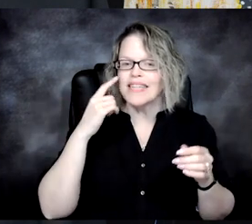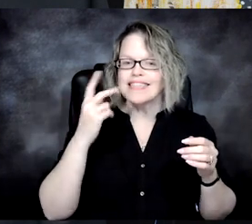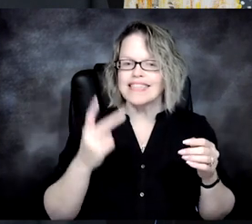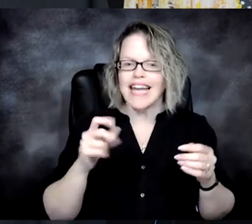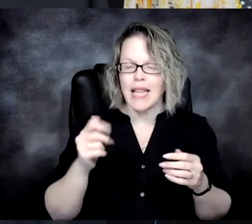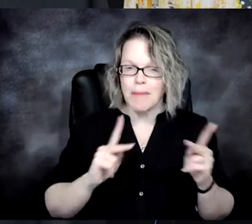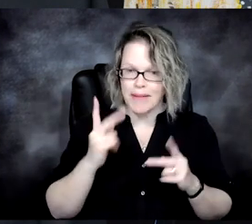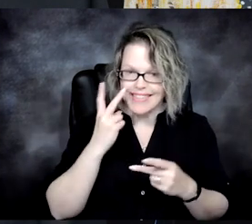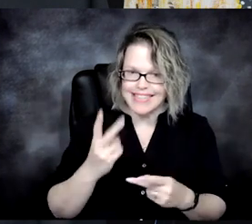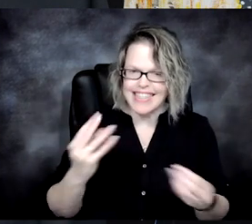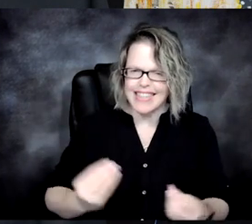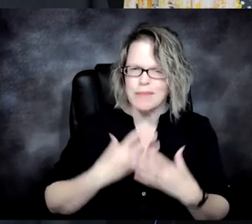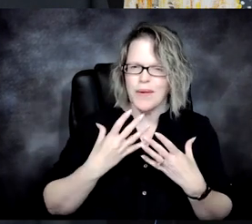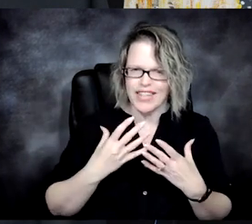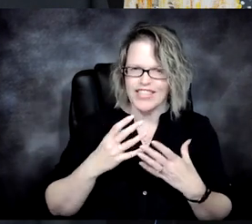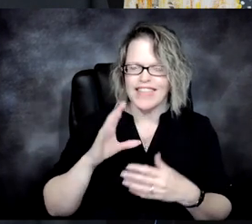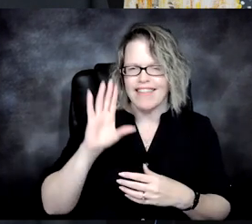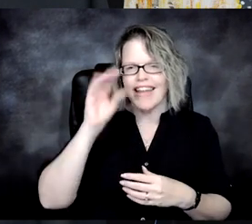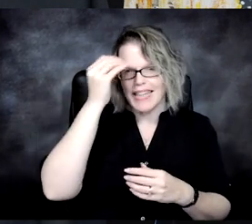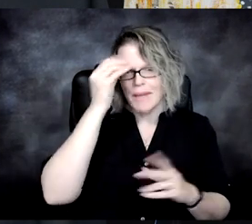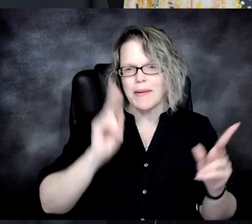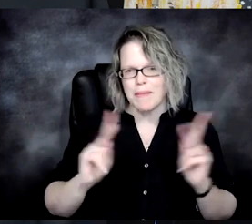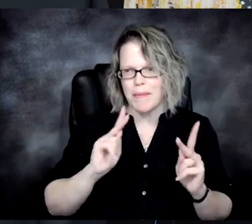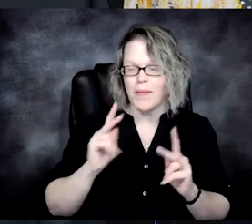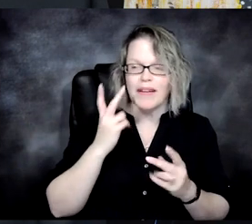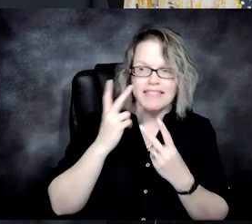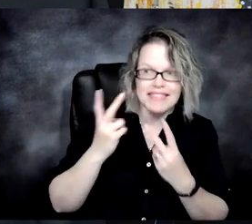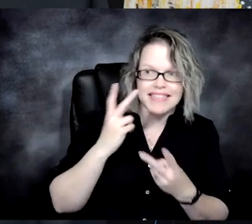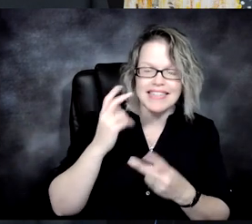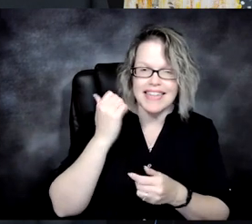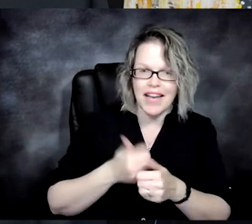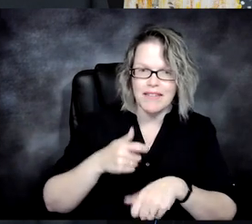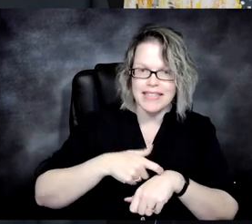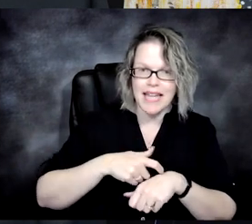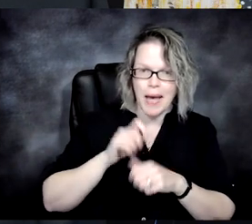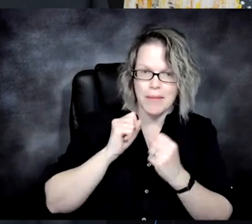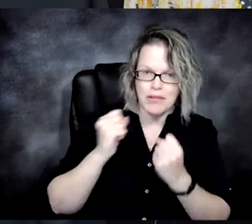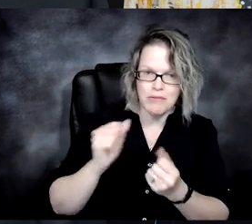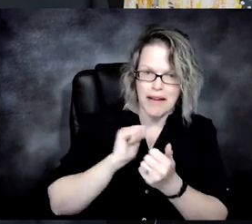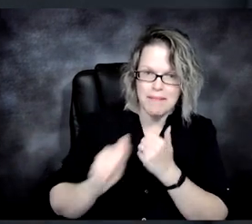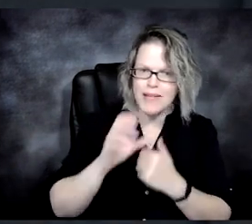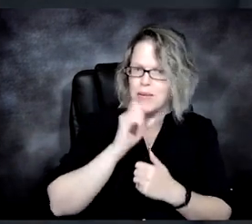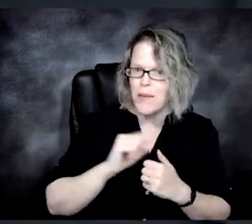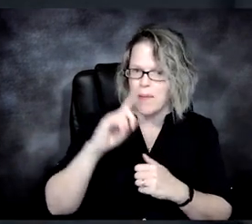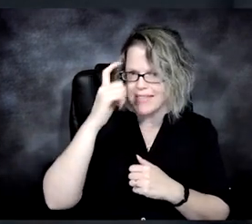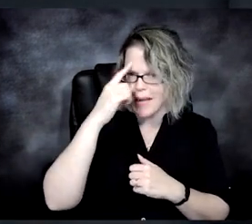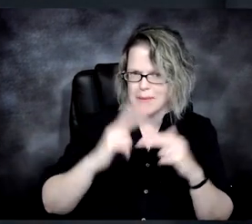others can see the inspiration that Olympians get to see every time they drive by the old Capitol building.